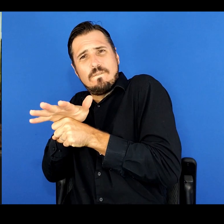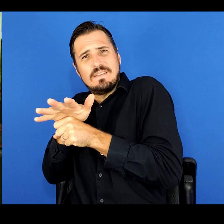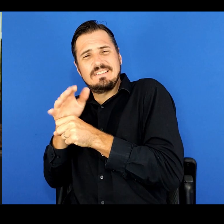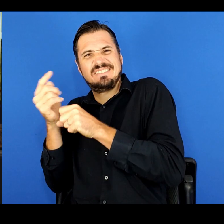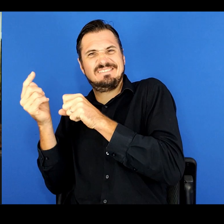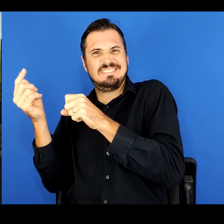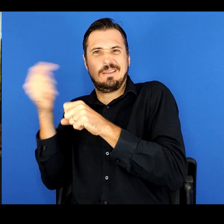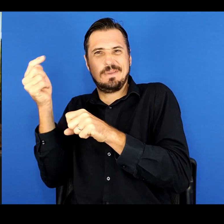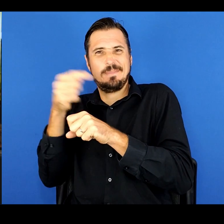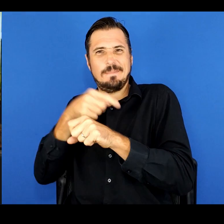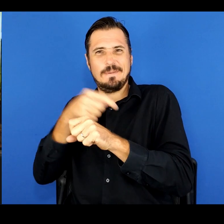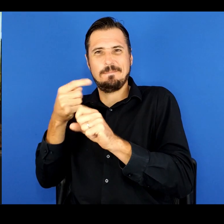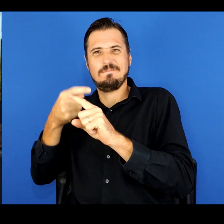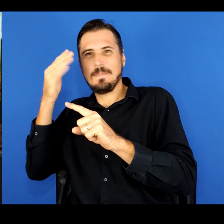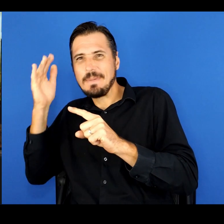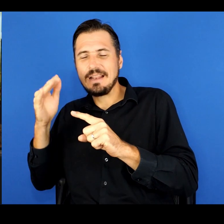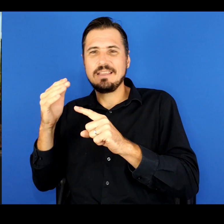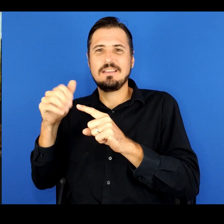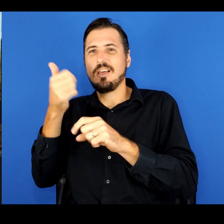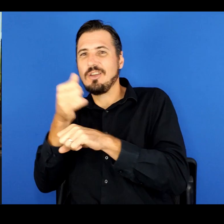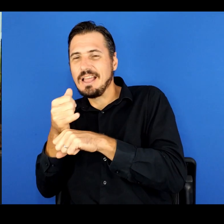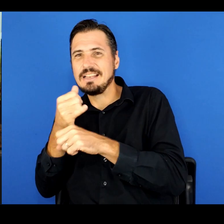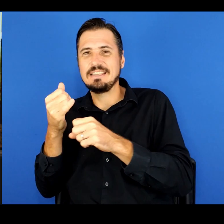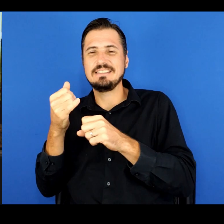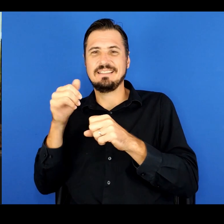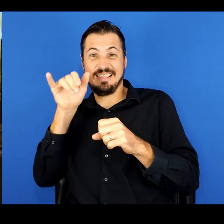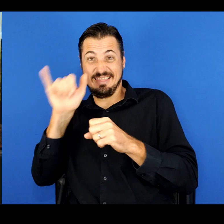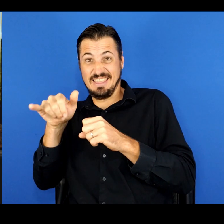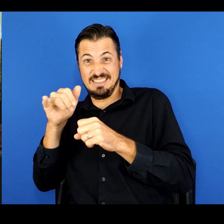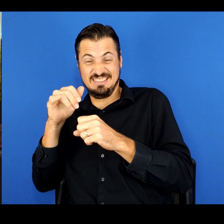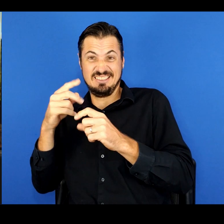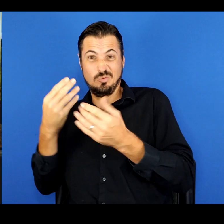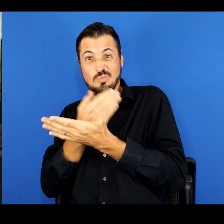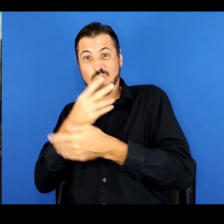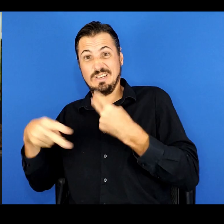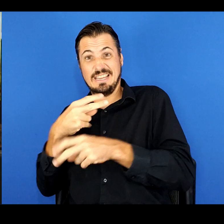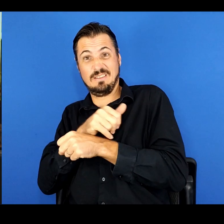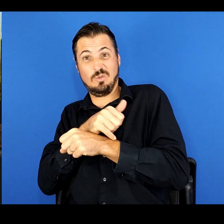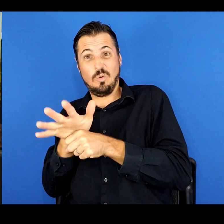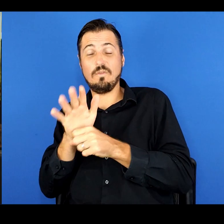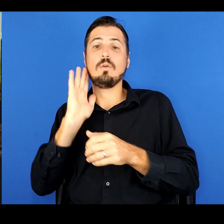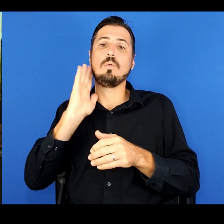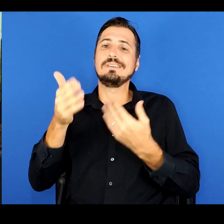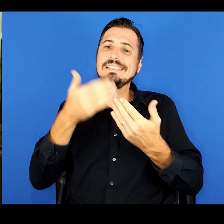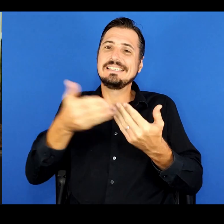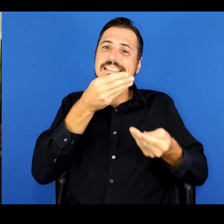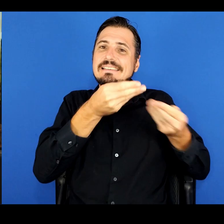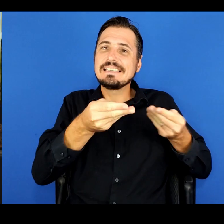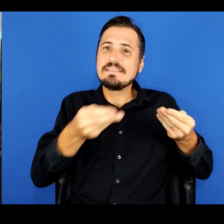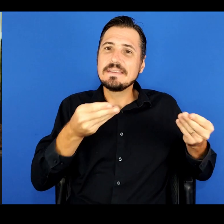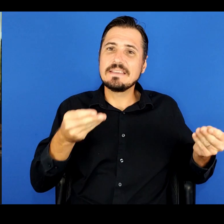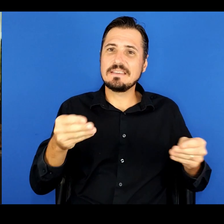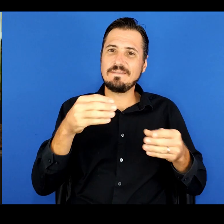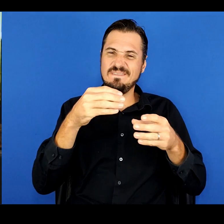mainland. These variants are likely to spread more easily within households and among close contacts. Fortunately,